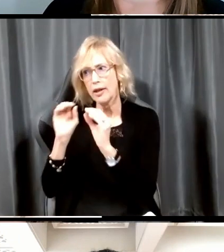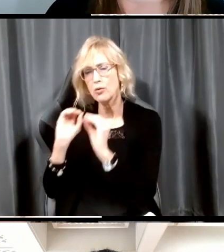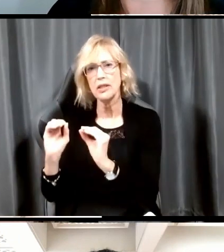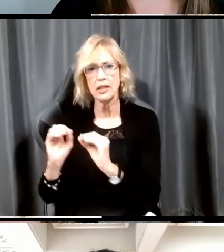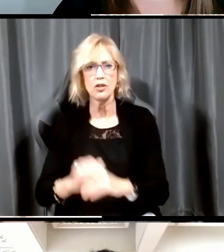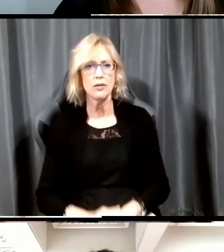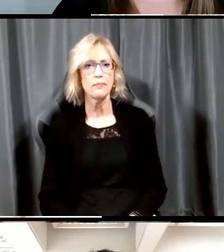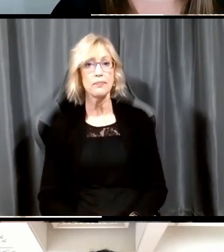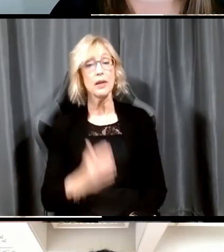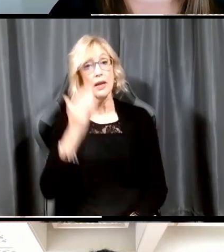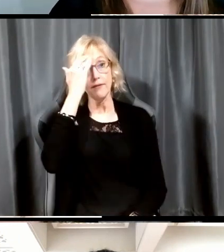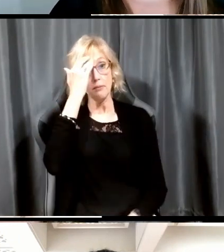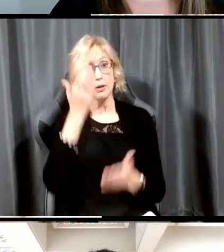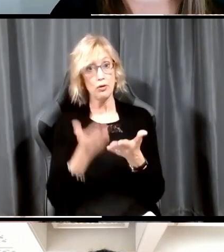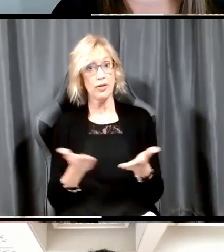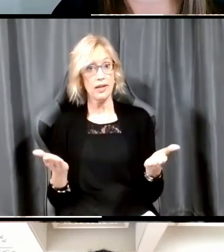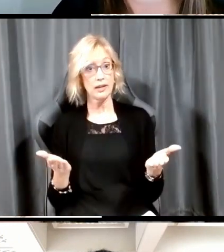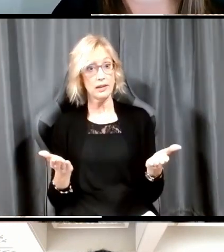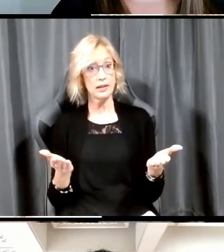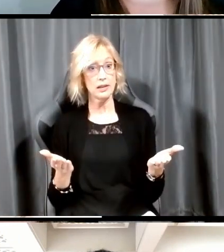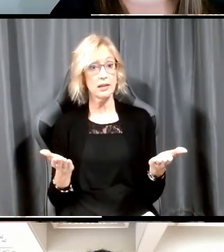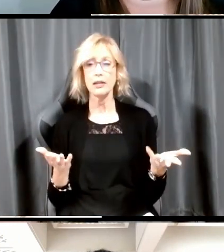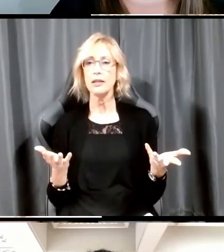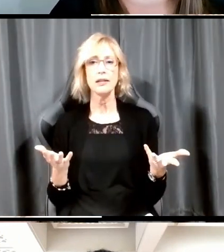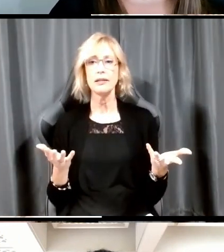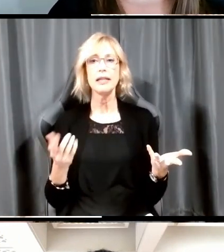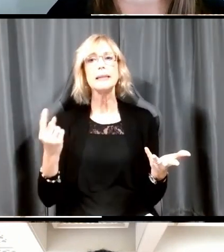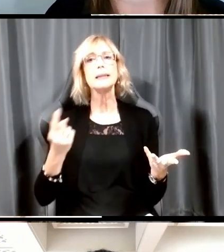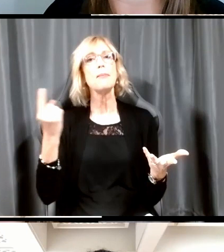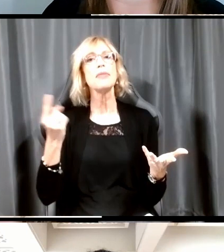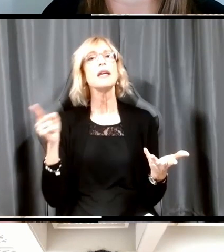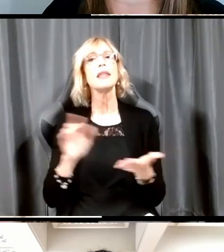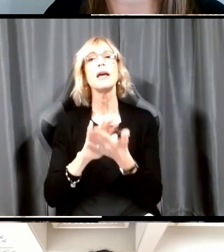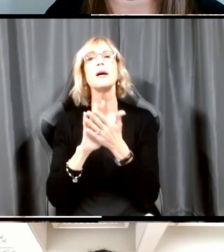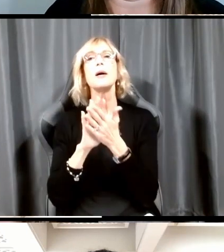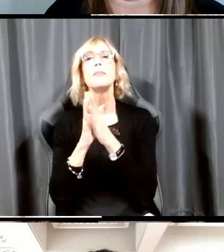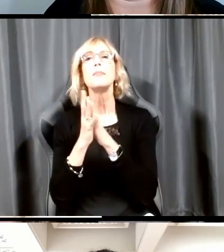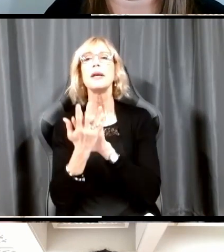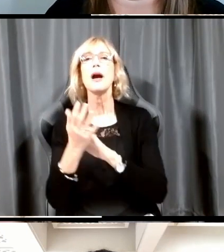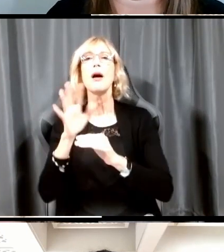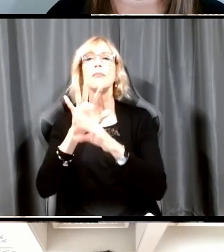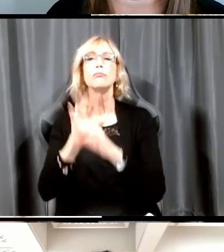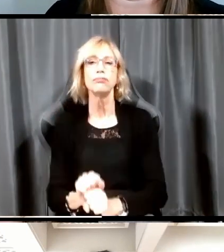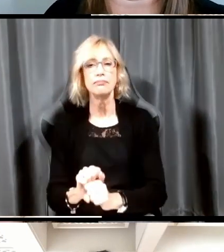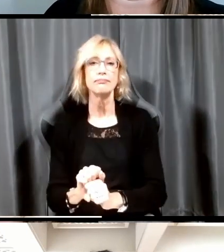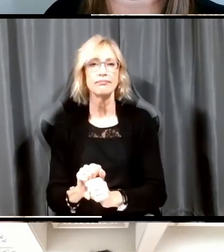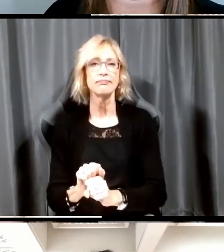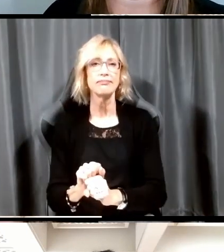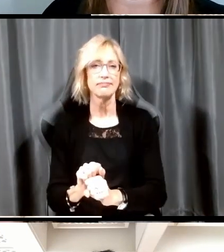Familiar items, it's just something that they've become accustomed to, and they've, you